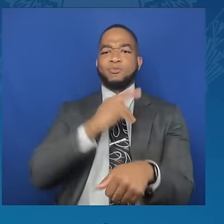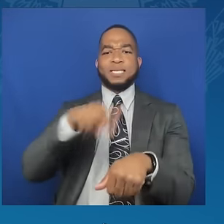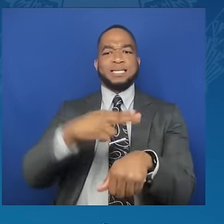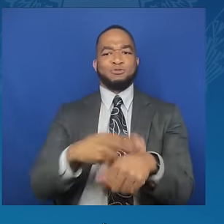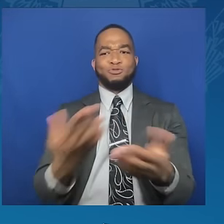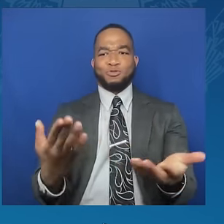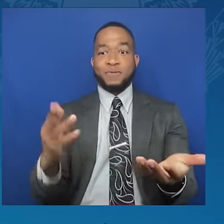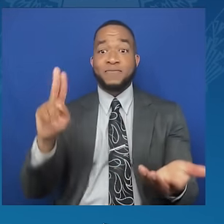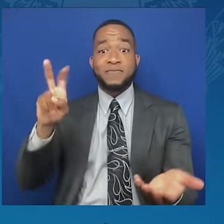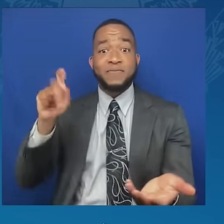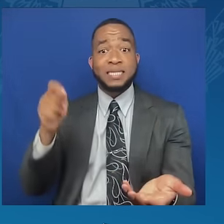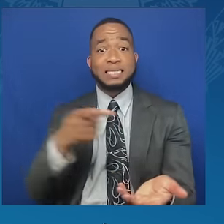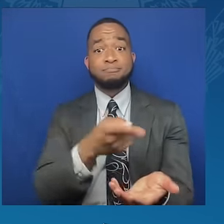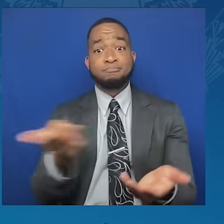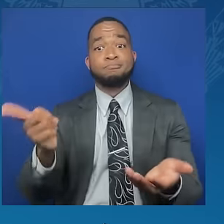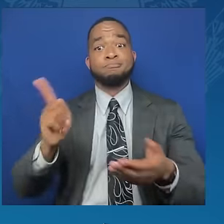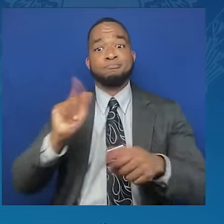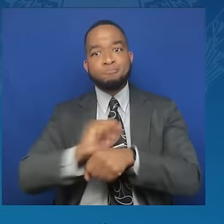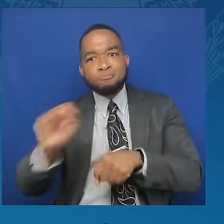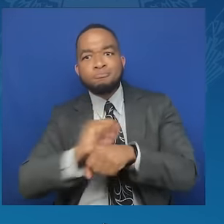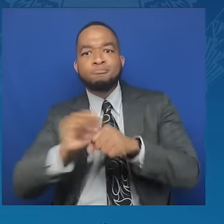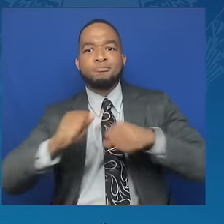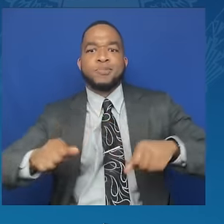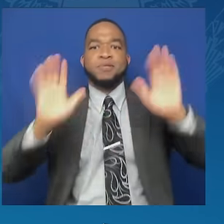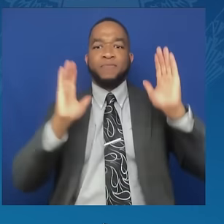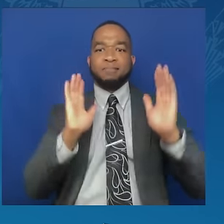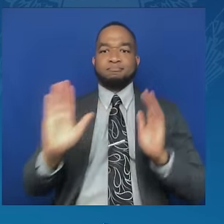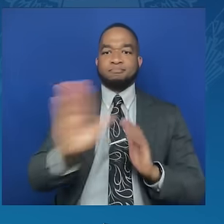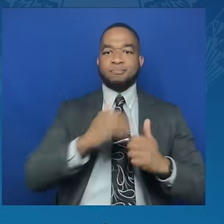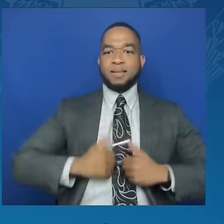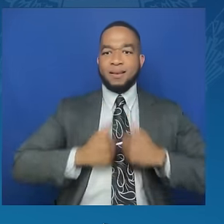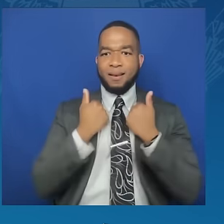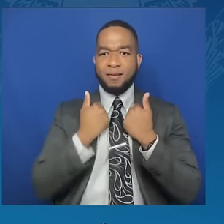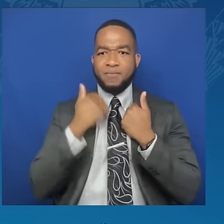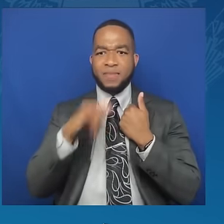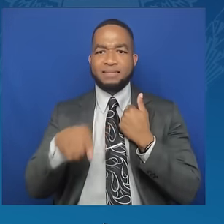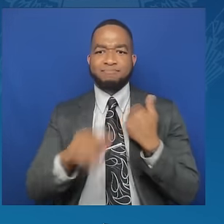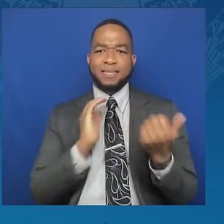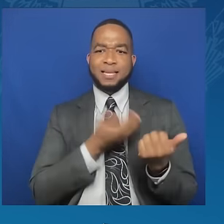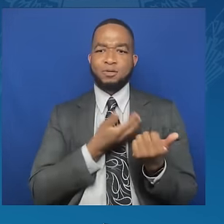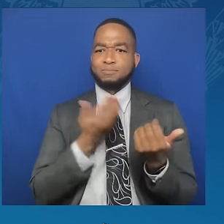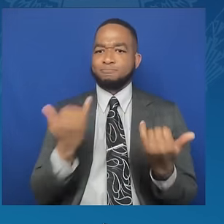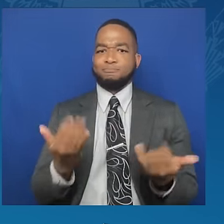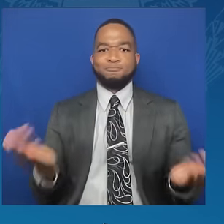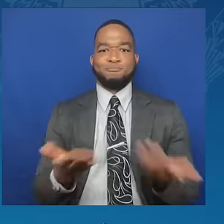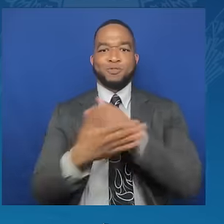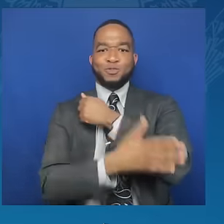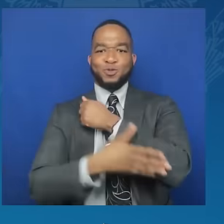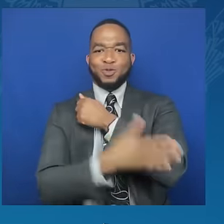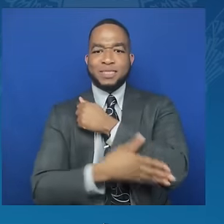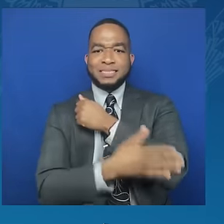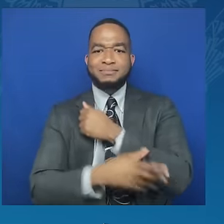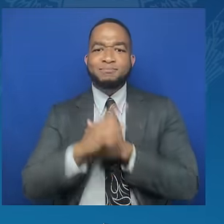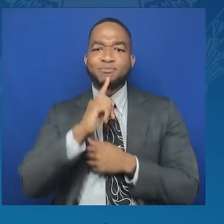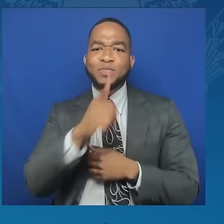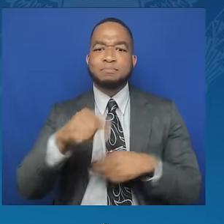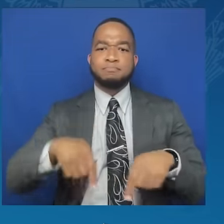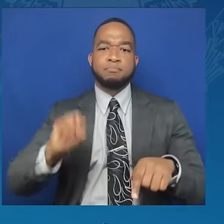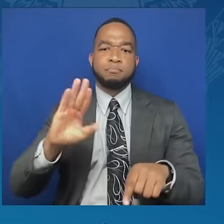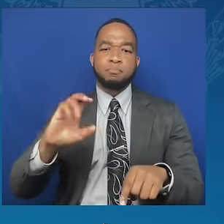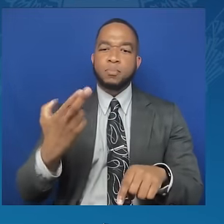about righting the wrongs of our shared past. It was about exercising the freedoms veterans bled to